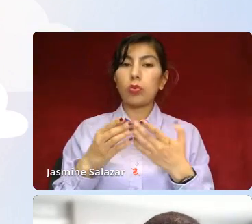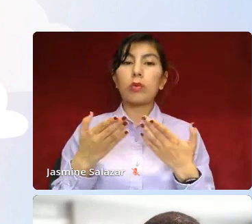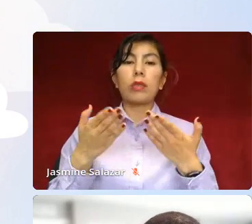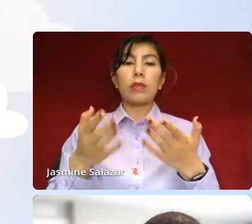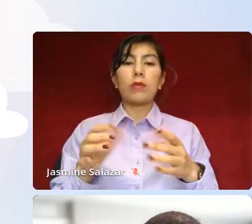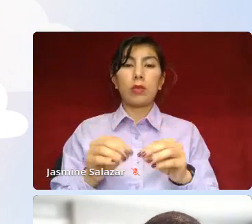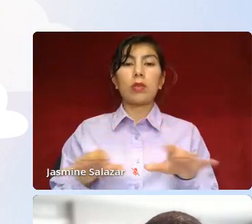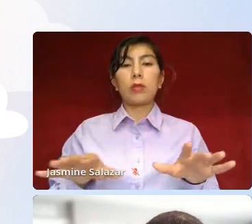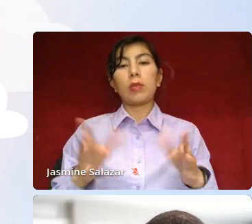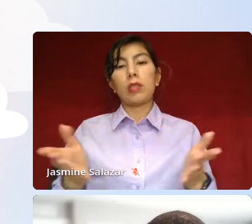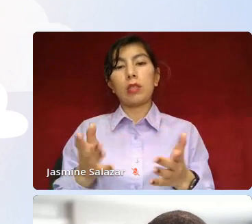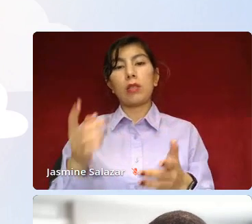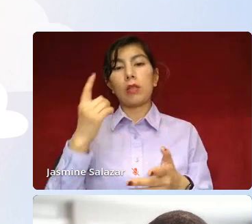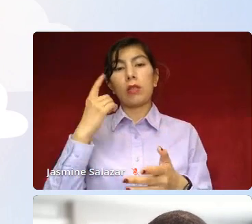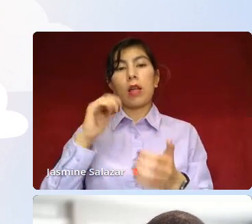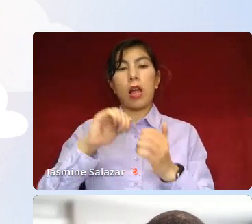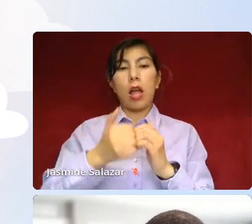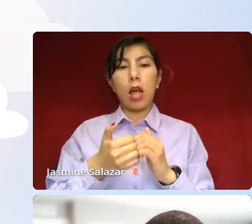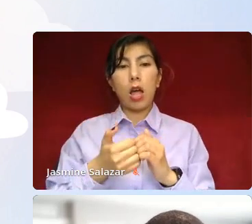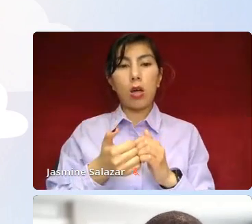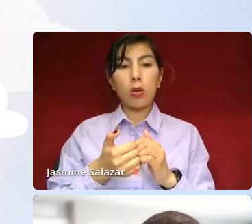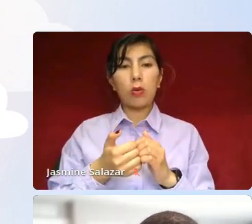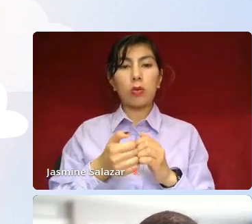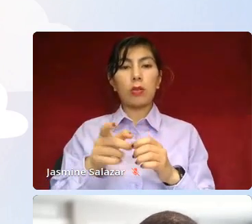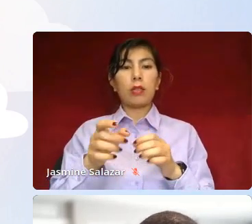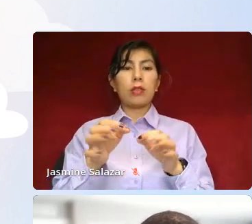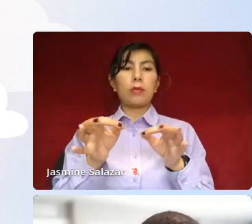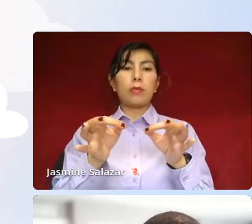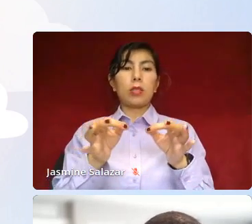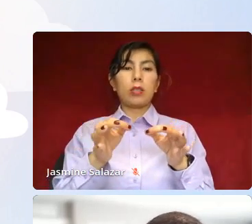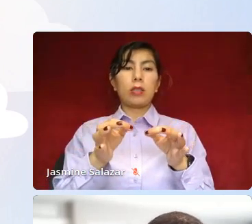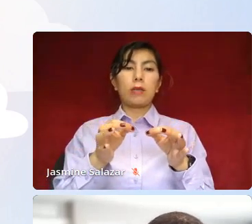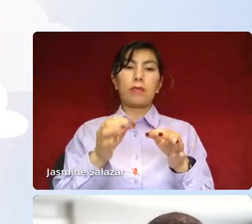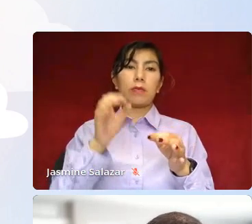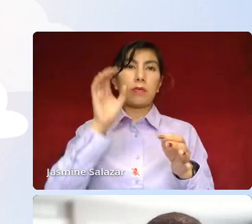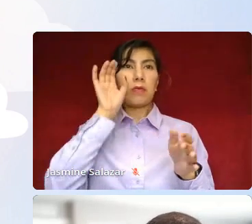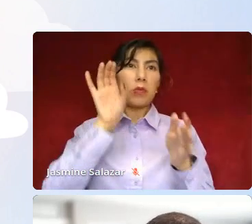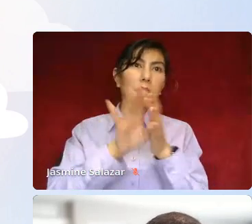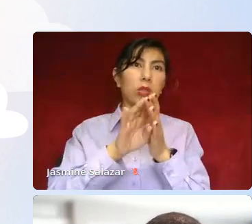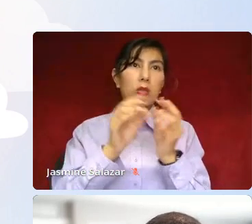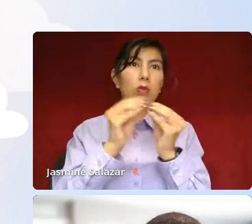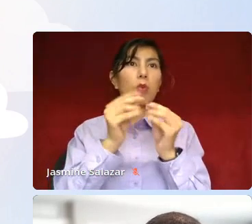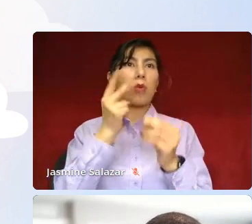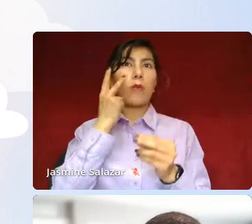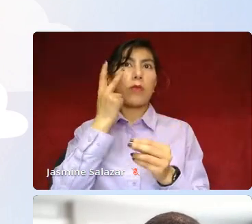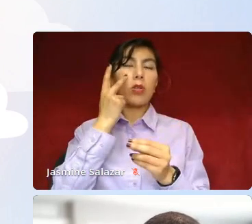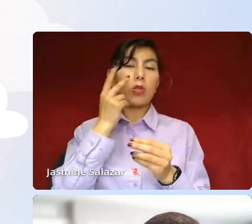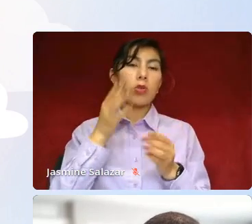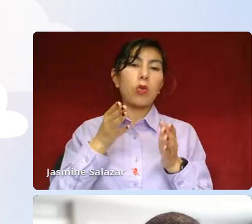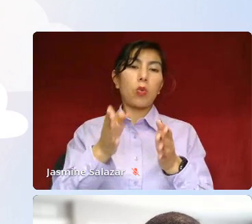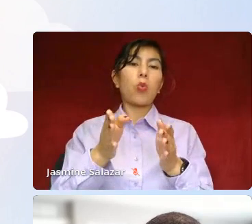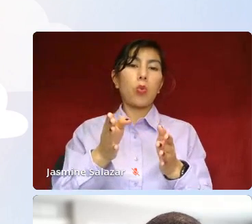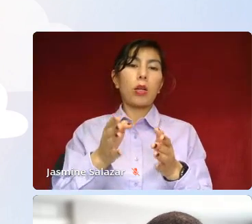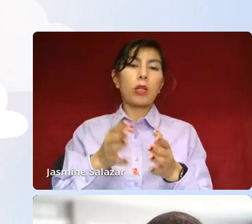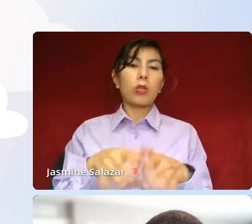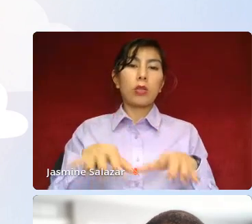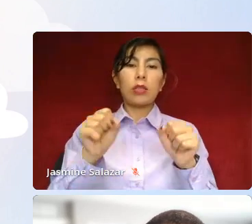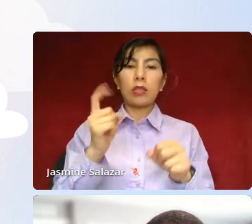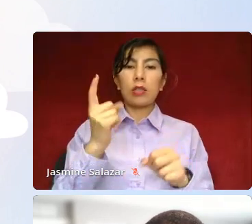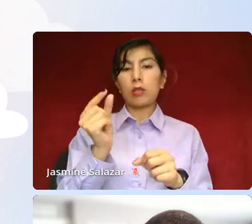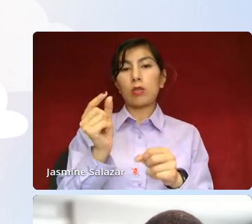for how this is being depicted in a more visual way, because I think everybody has a different learning style. So let's just take a little break. You guys